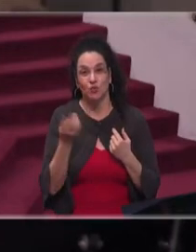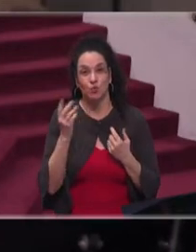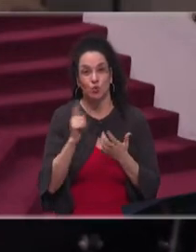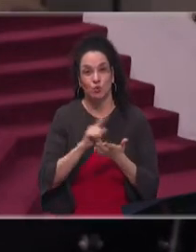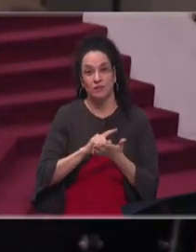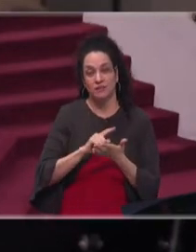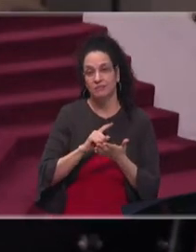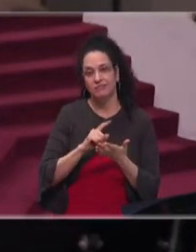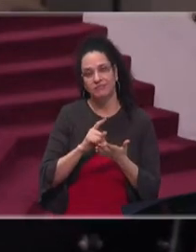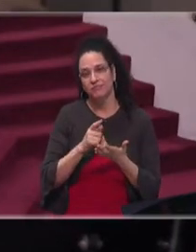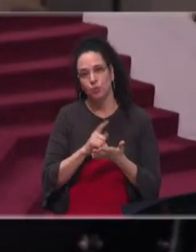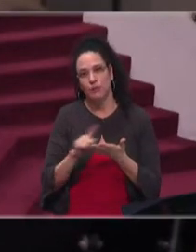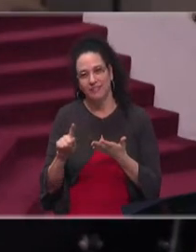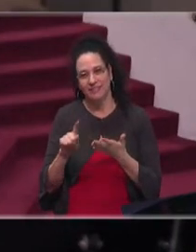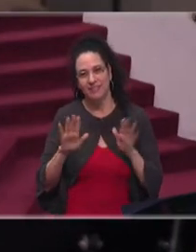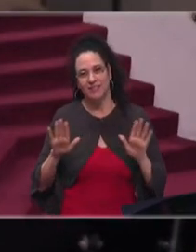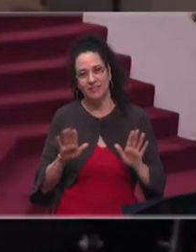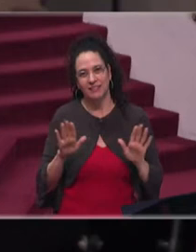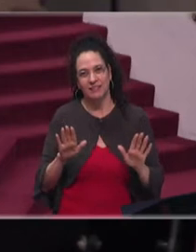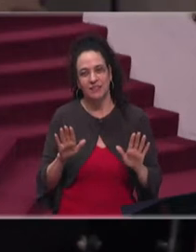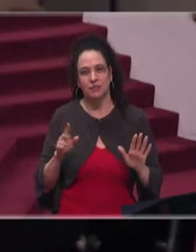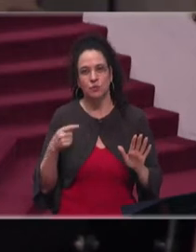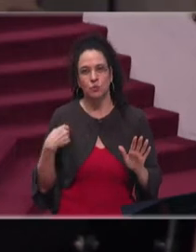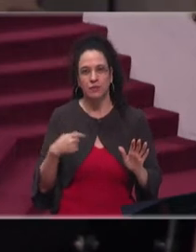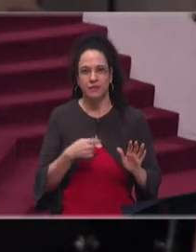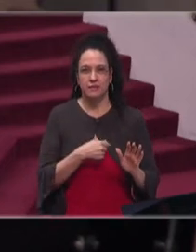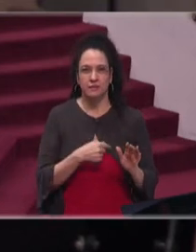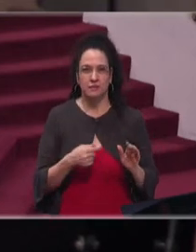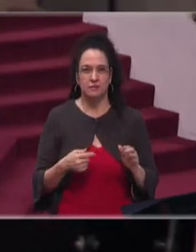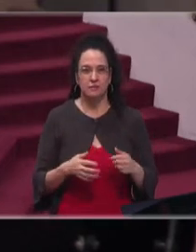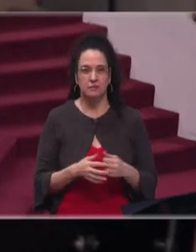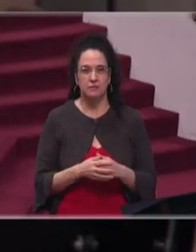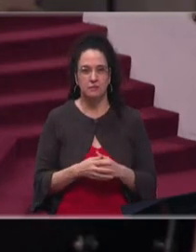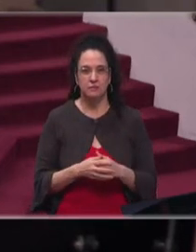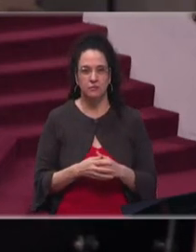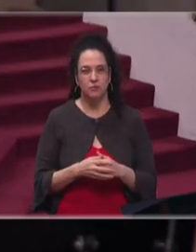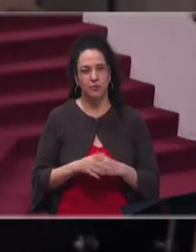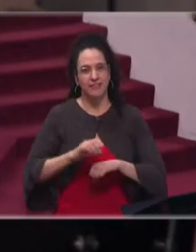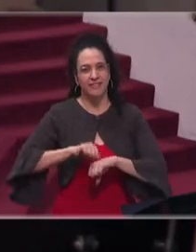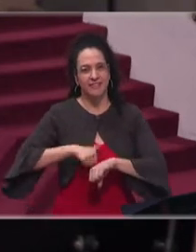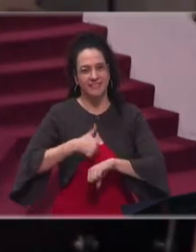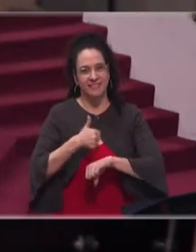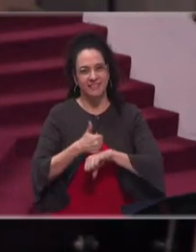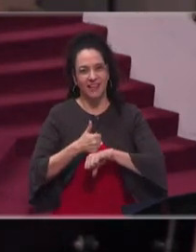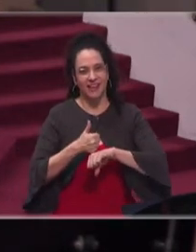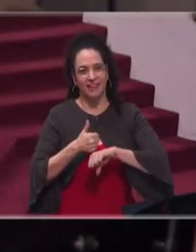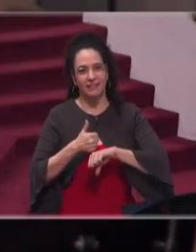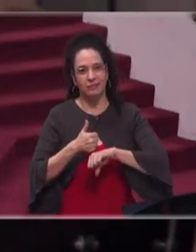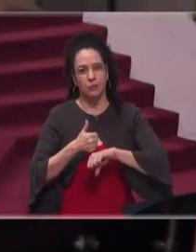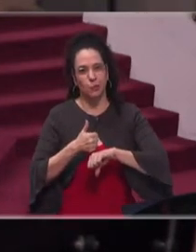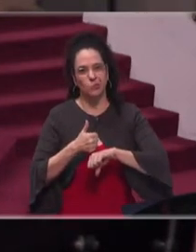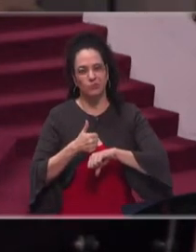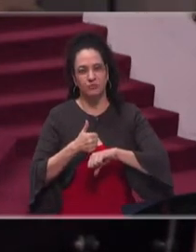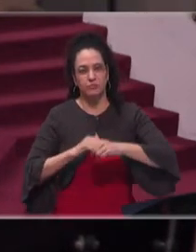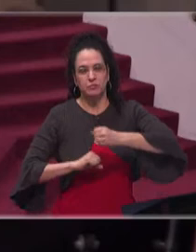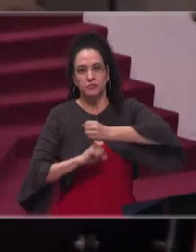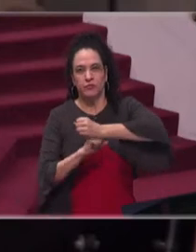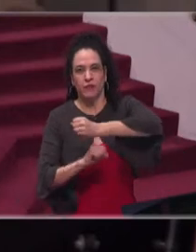to kind of lay a foundation for us to build